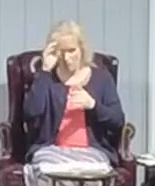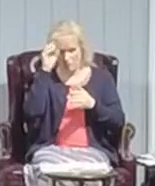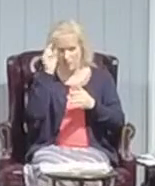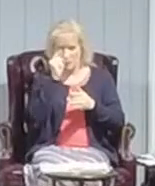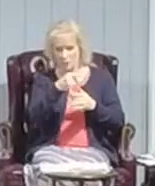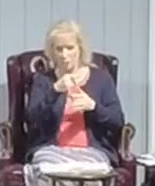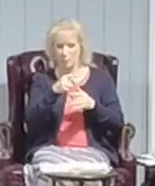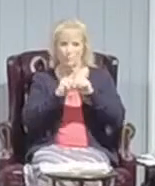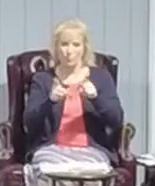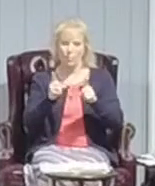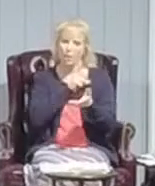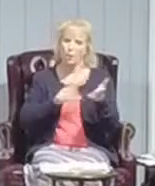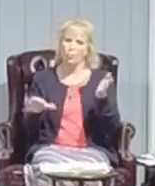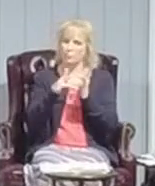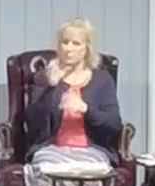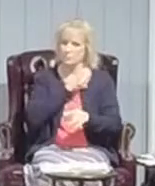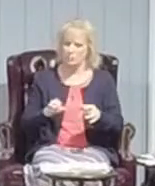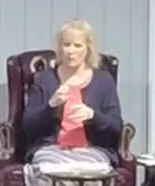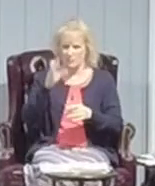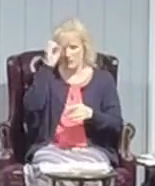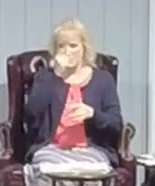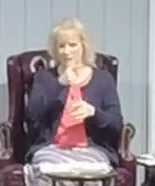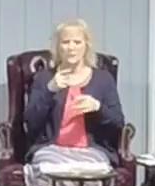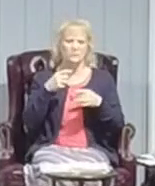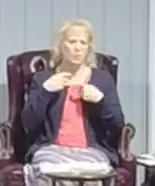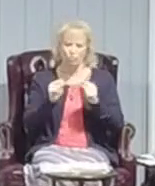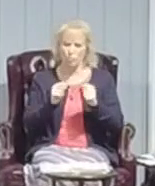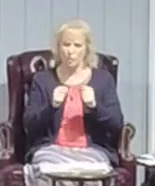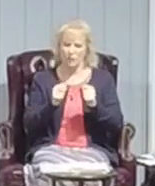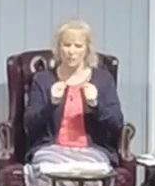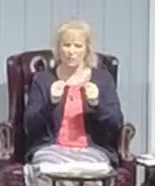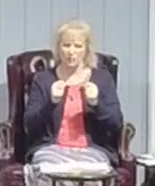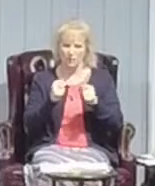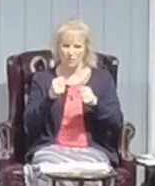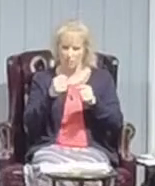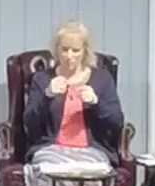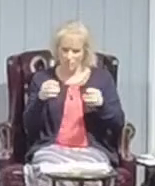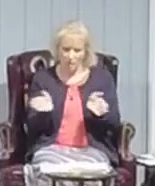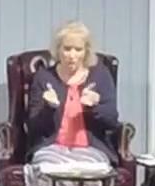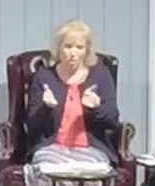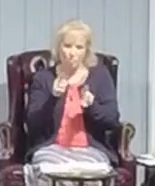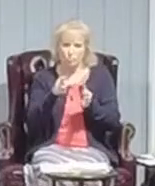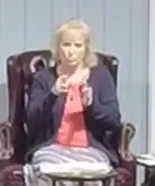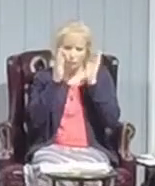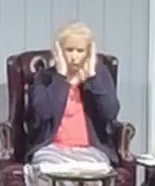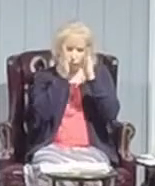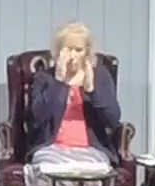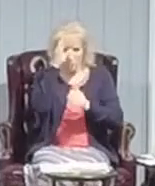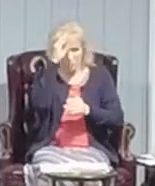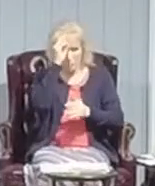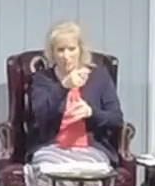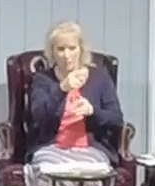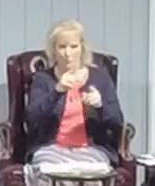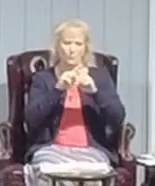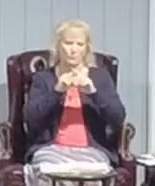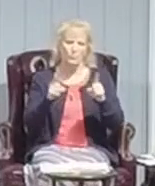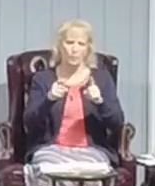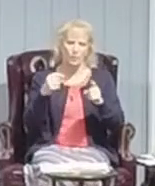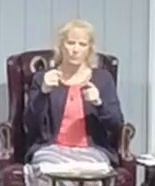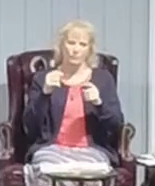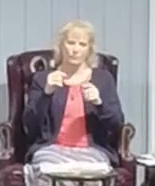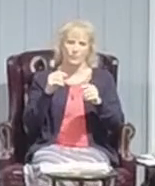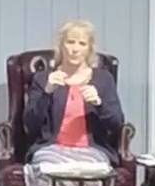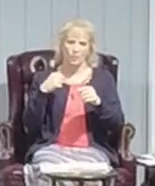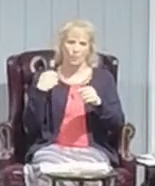to get you to focus on him. I mean, we're all human. We know that we would fail. And the point is that we need to keep our